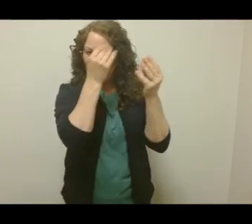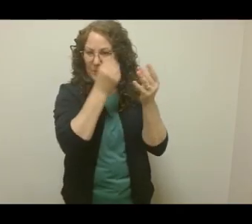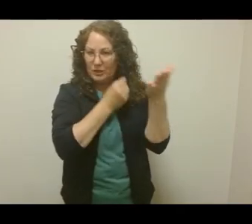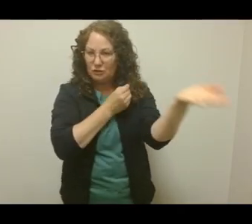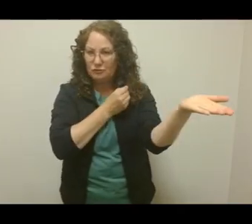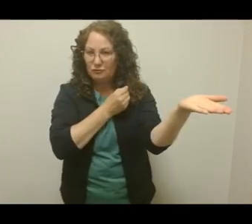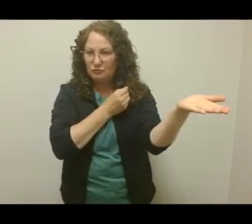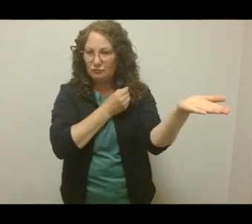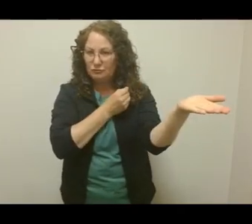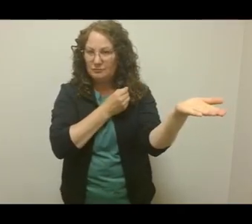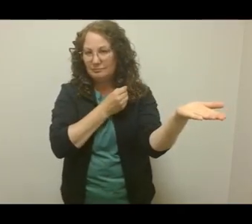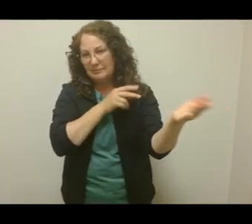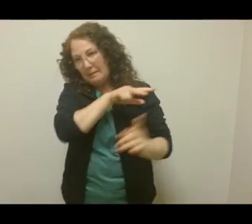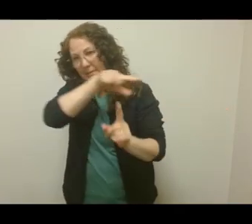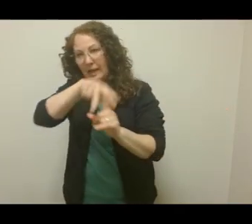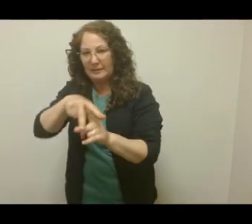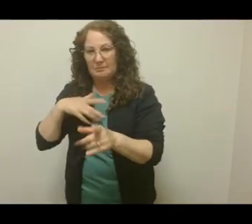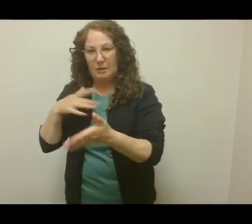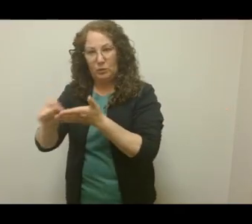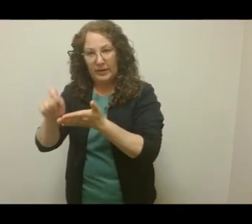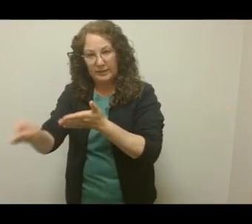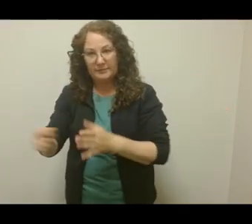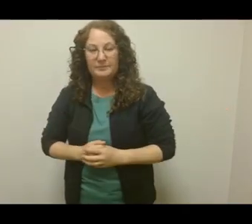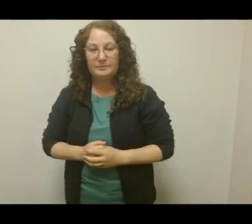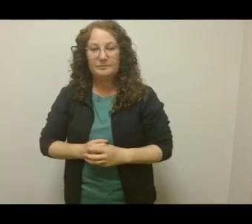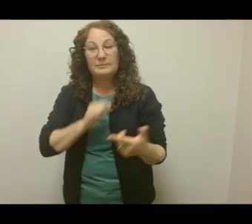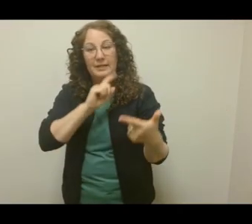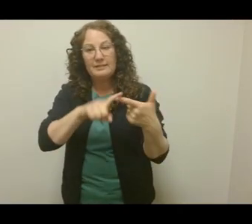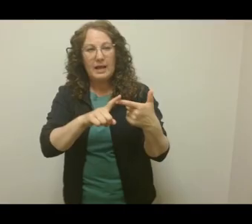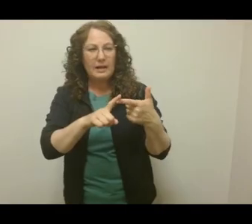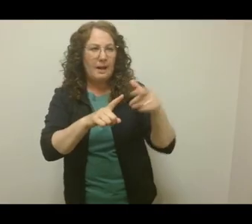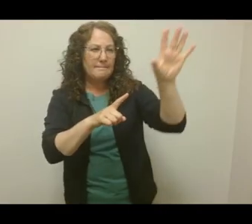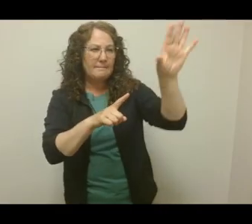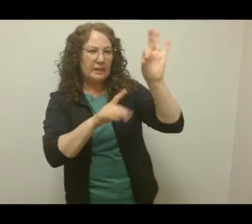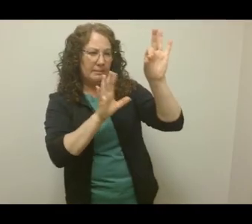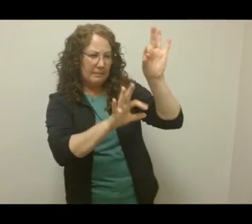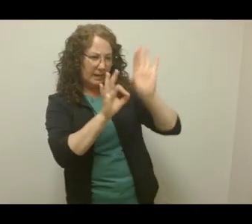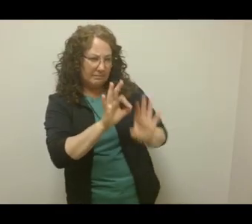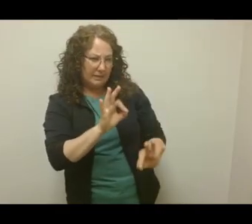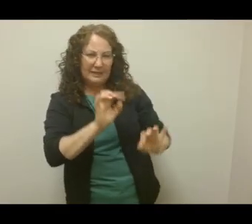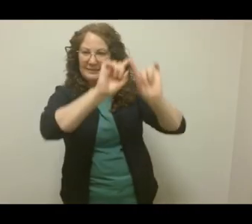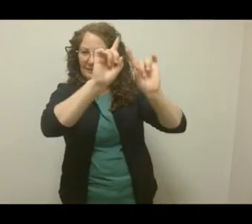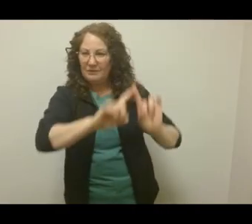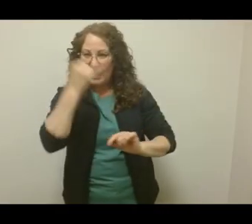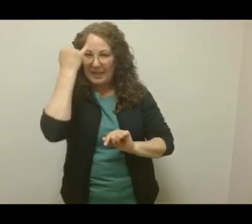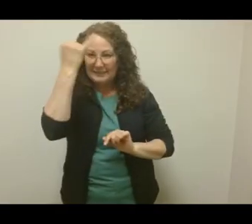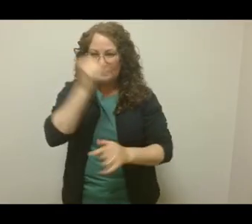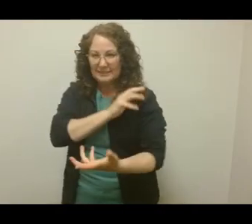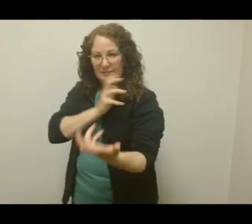what we're writing about, and then we can select details and ideas that fit